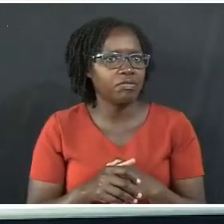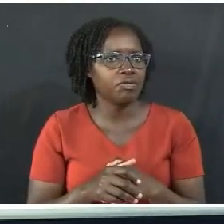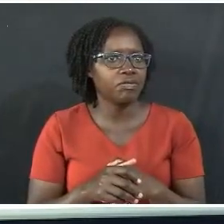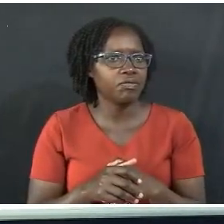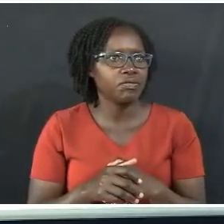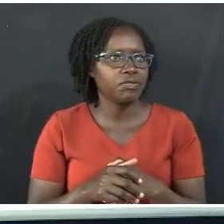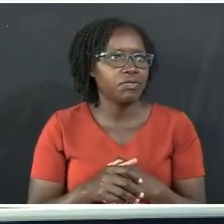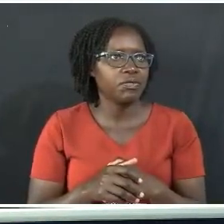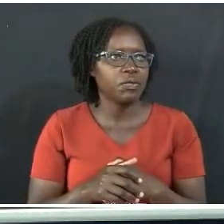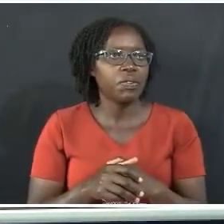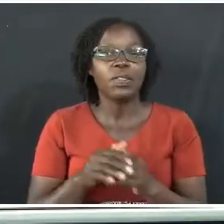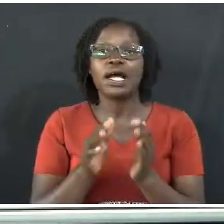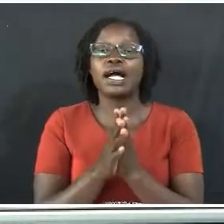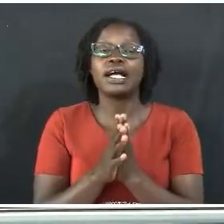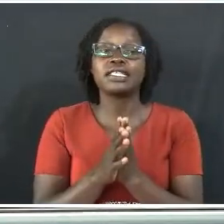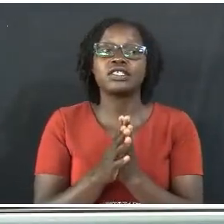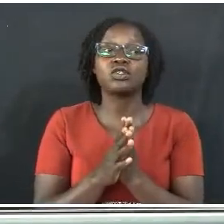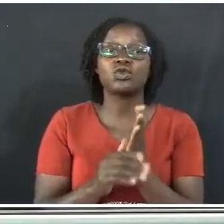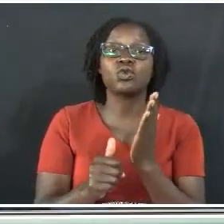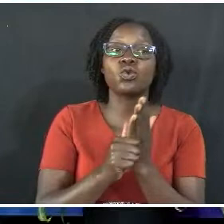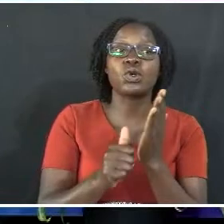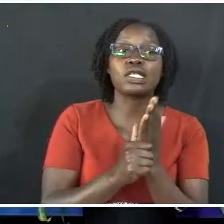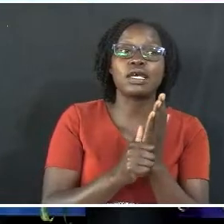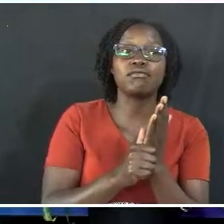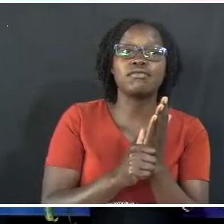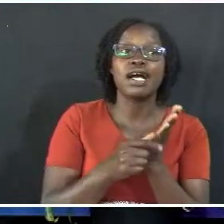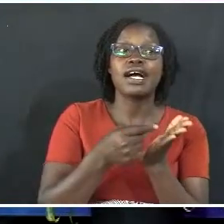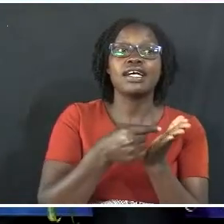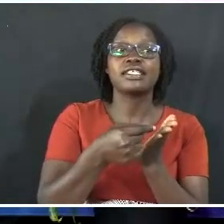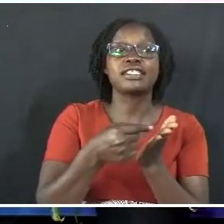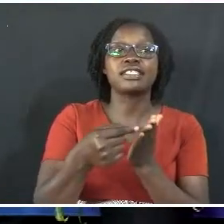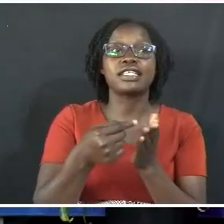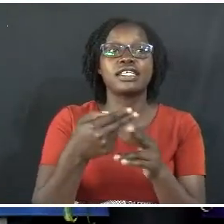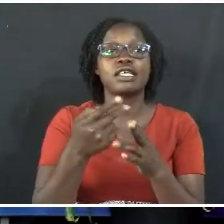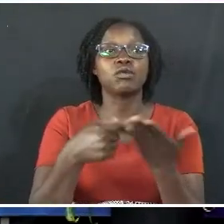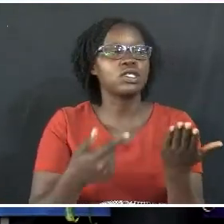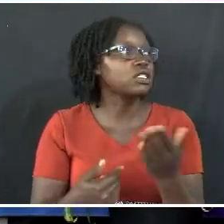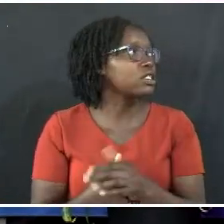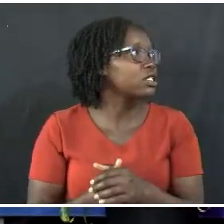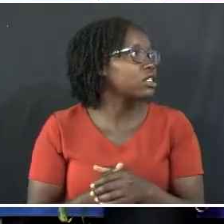And your name is inscribed already on it. What is your name, ma'am?